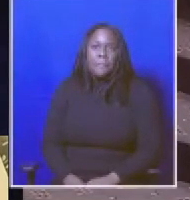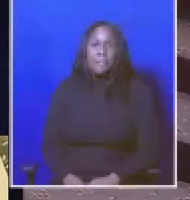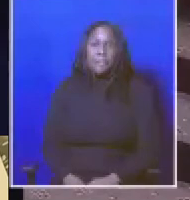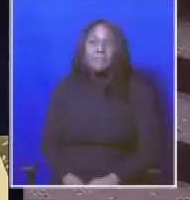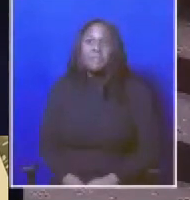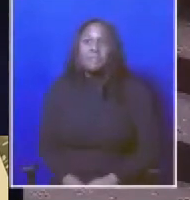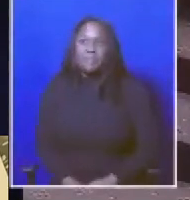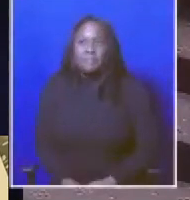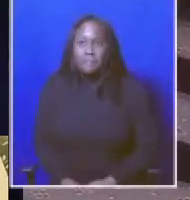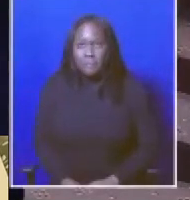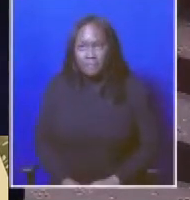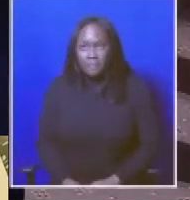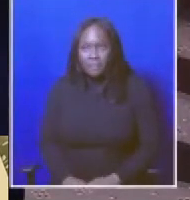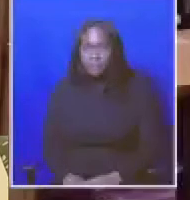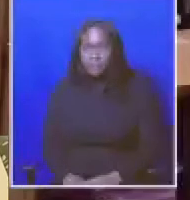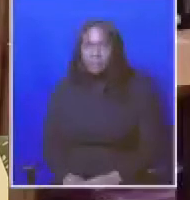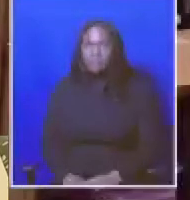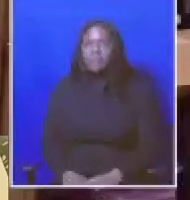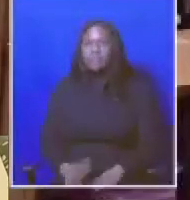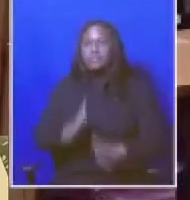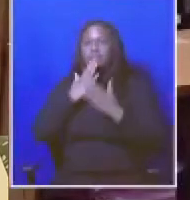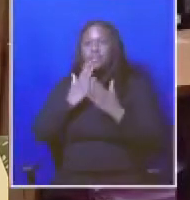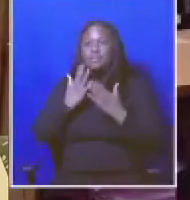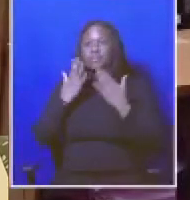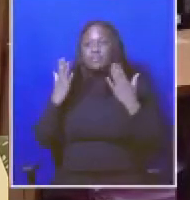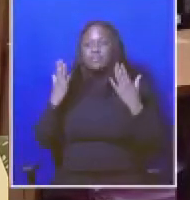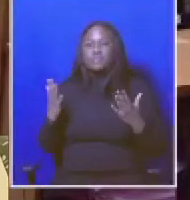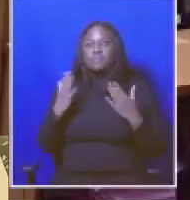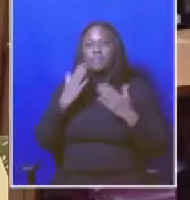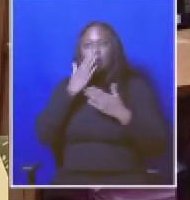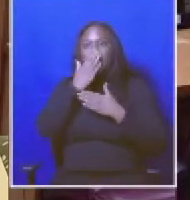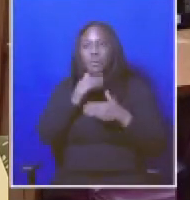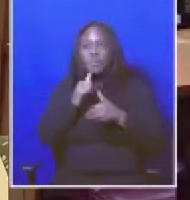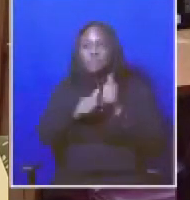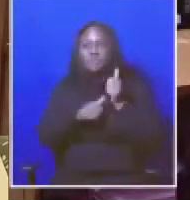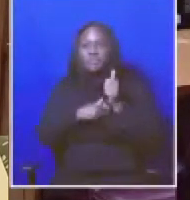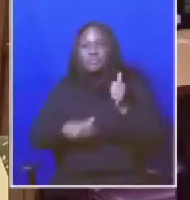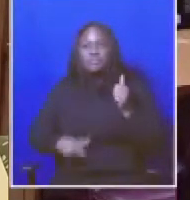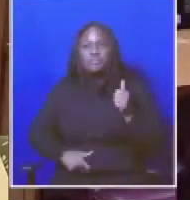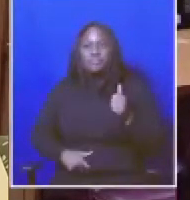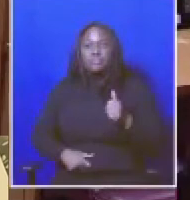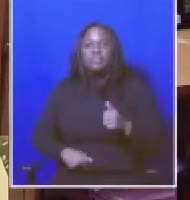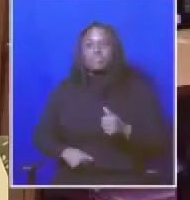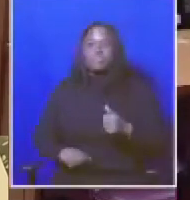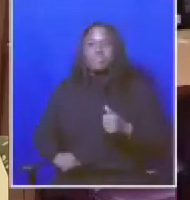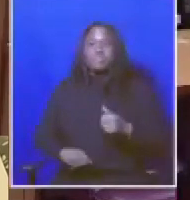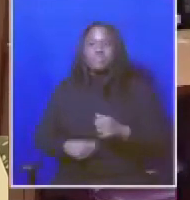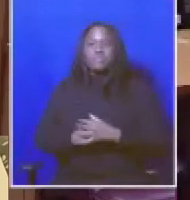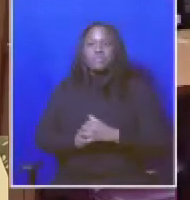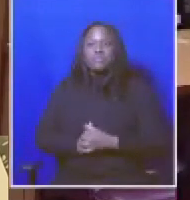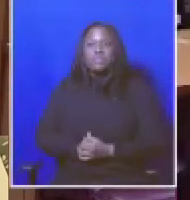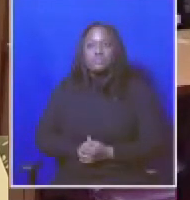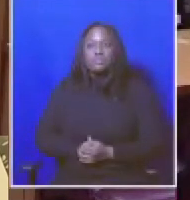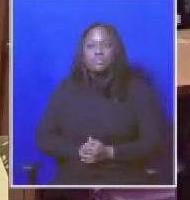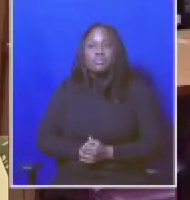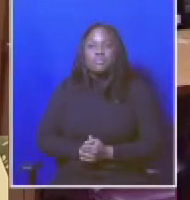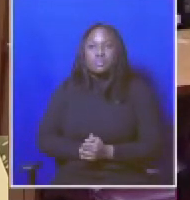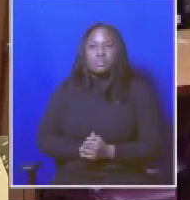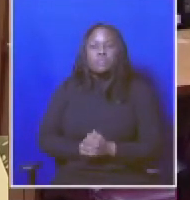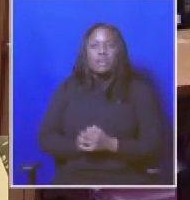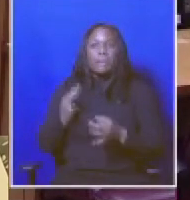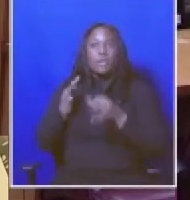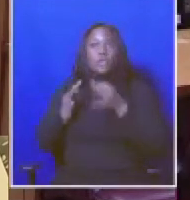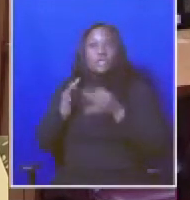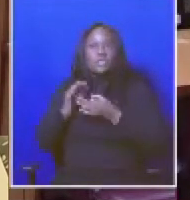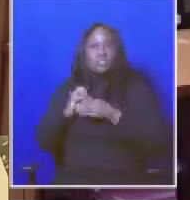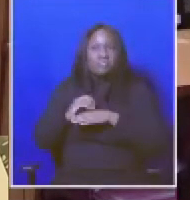Thank you very much, Honorable Chairperson. Honorable Deputy President, I'm going to take you back to political interference,